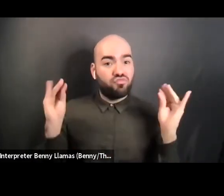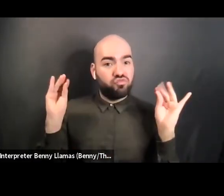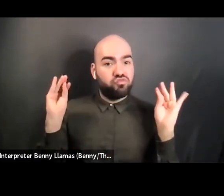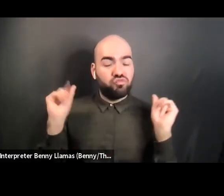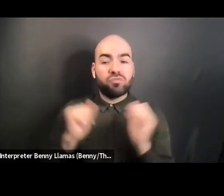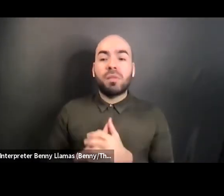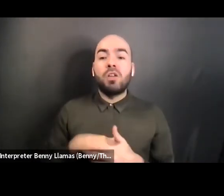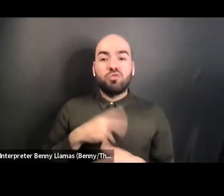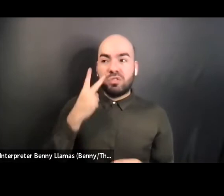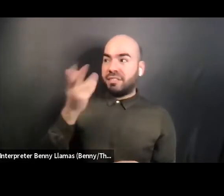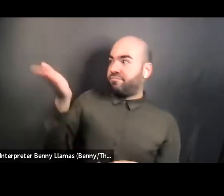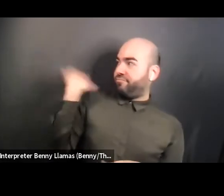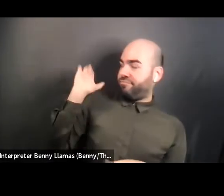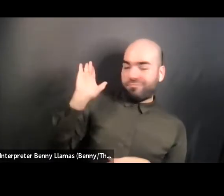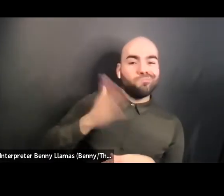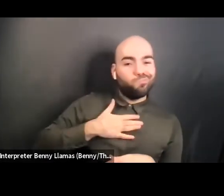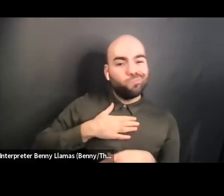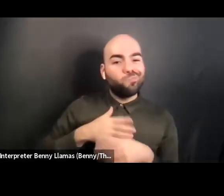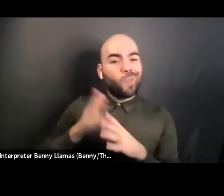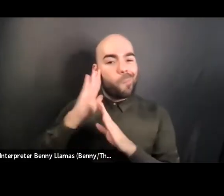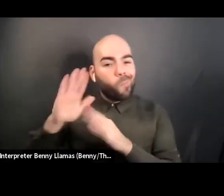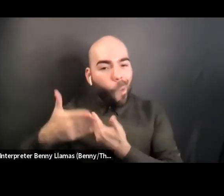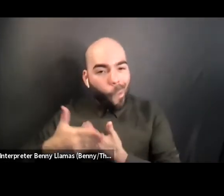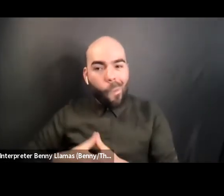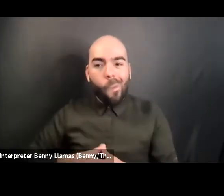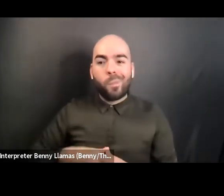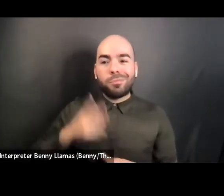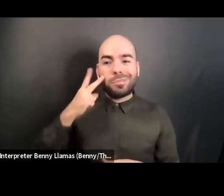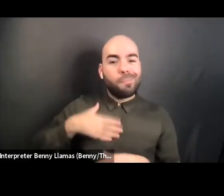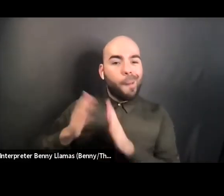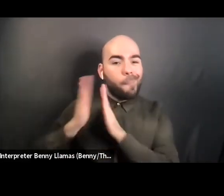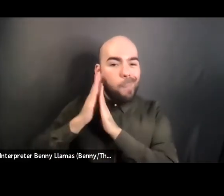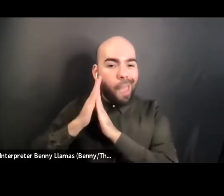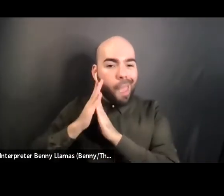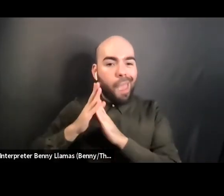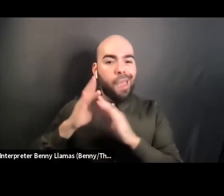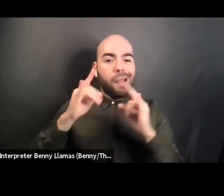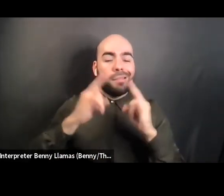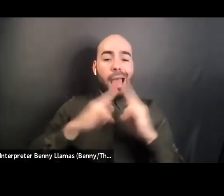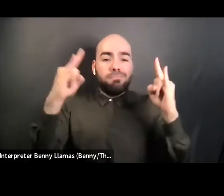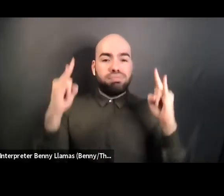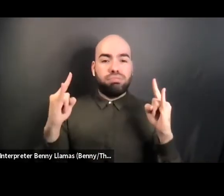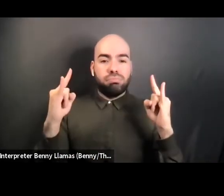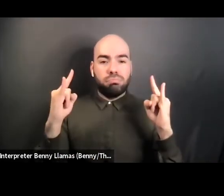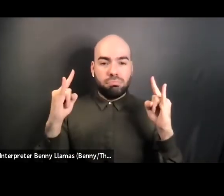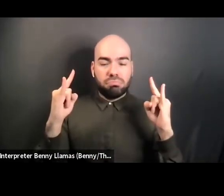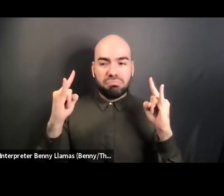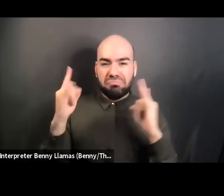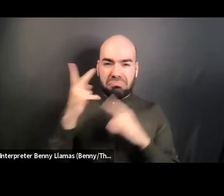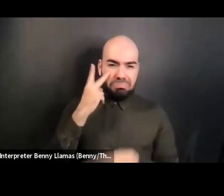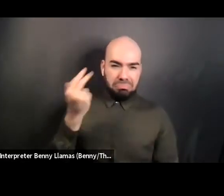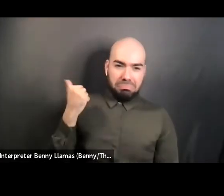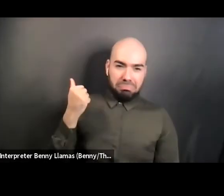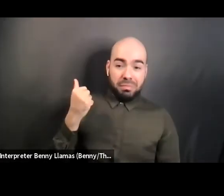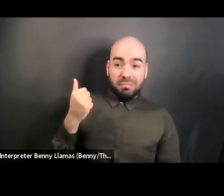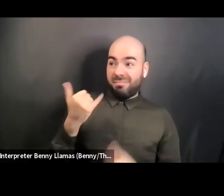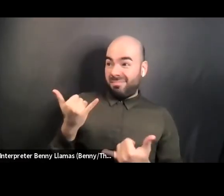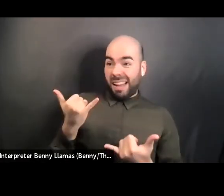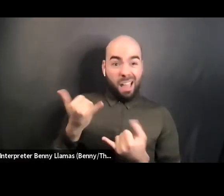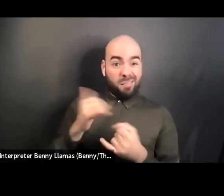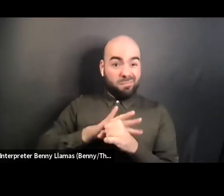my bedroom walls and the canopy of my bed frame, which is where I work during the Sponda